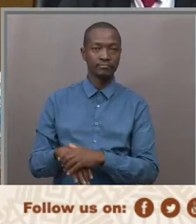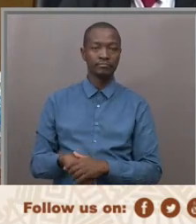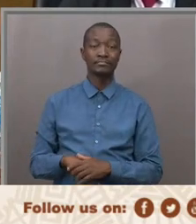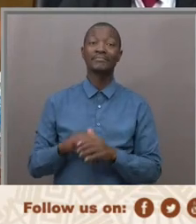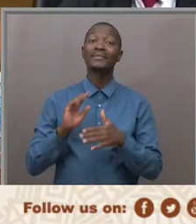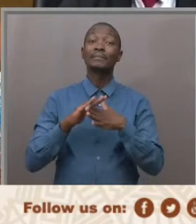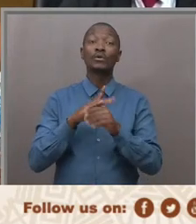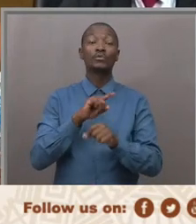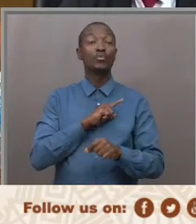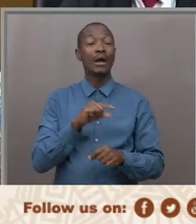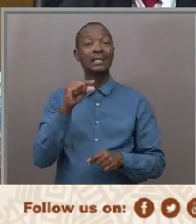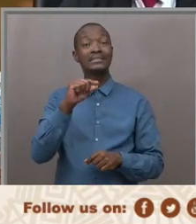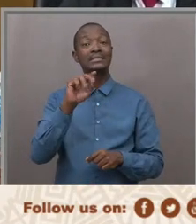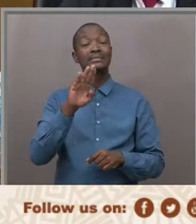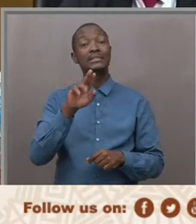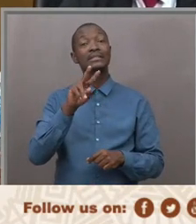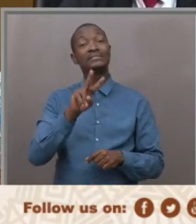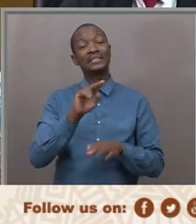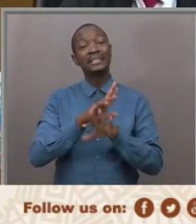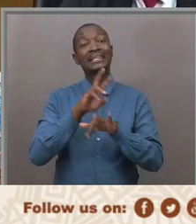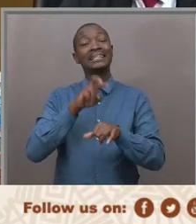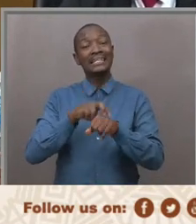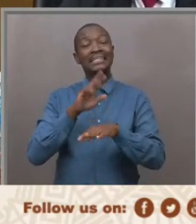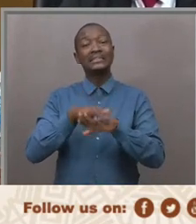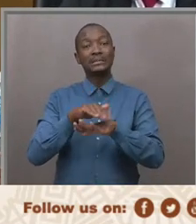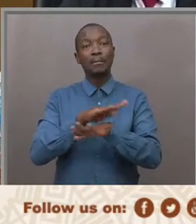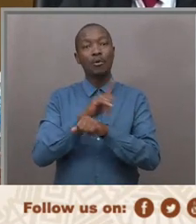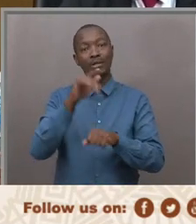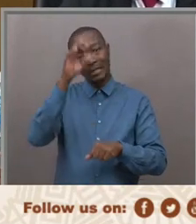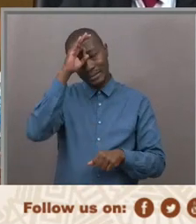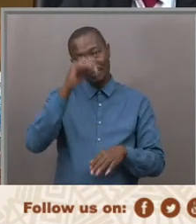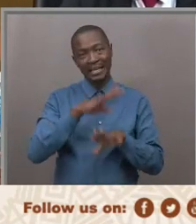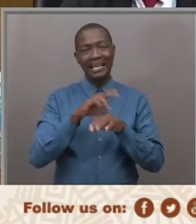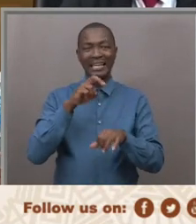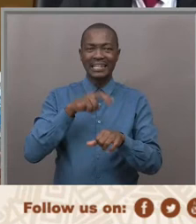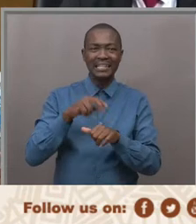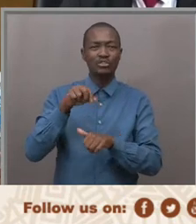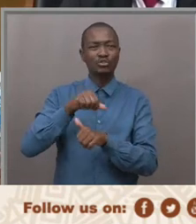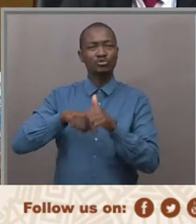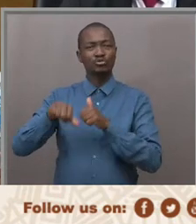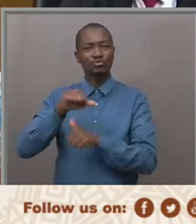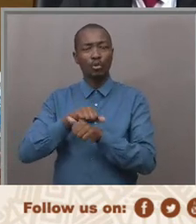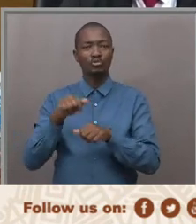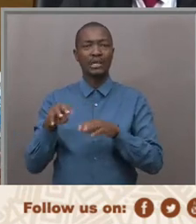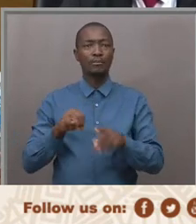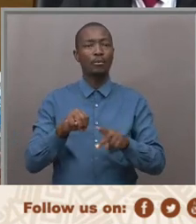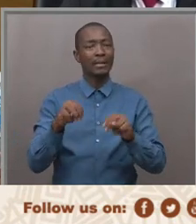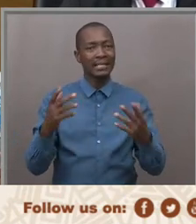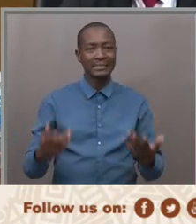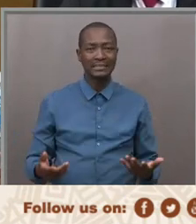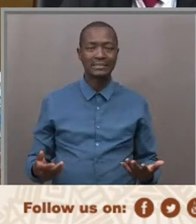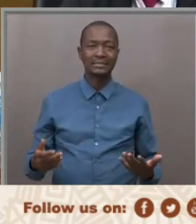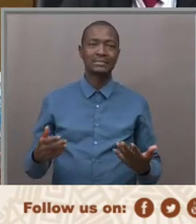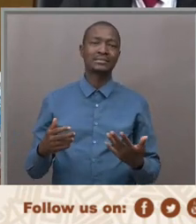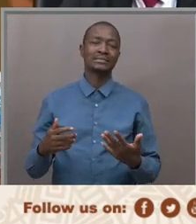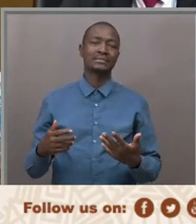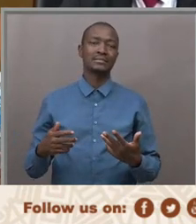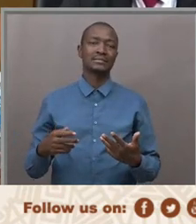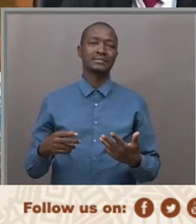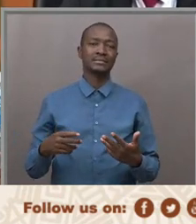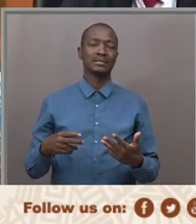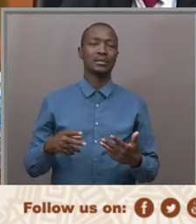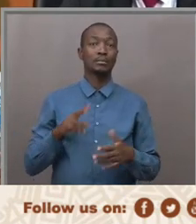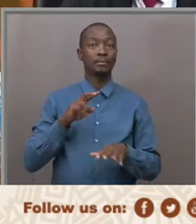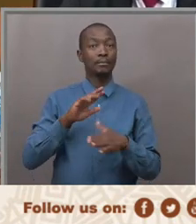because gender-based violence requires more than the police. You need social mobilization. We need, because these crimes